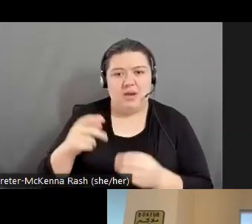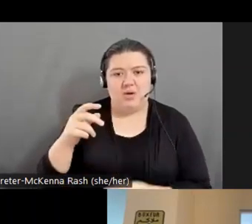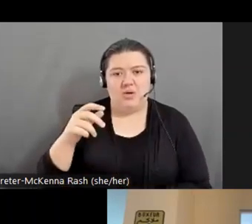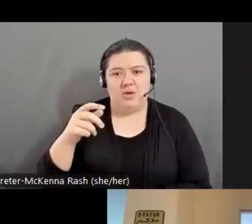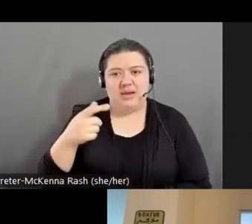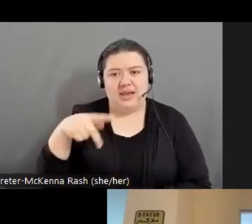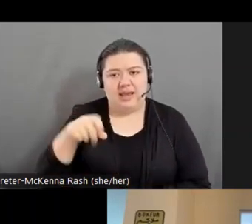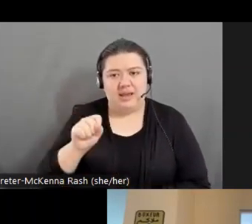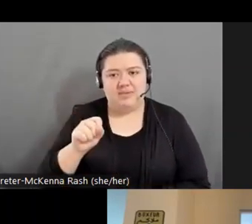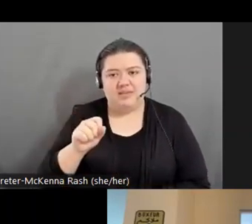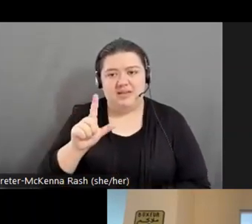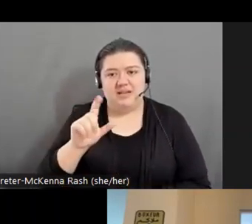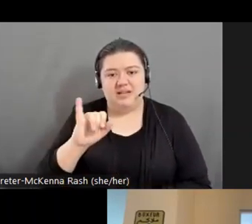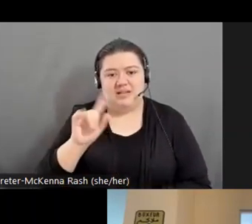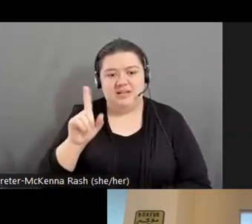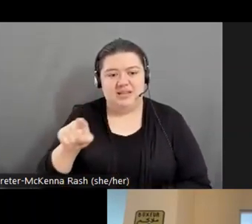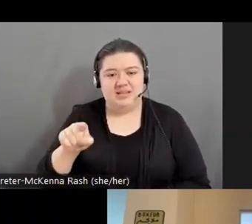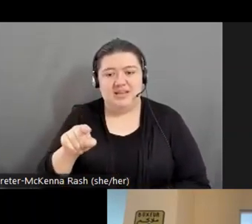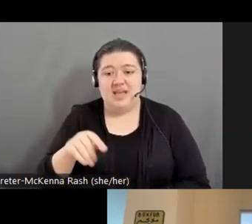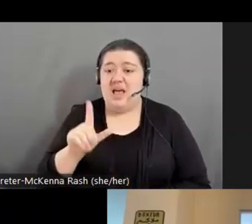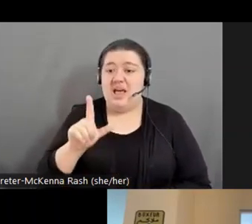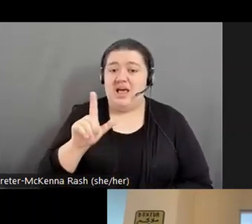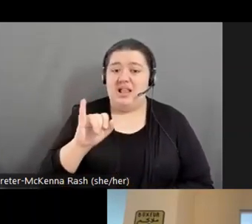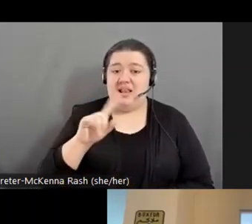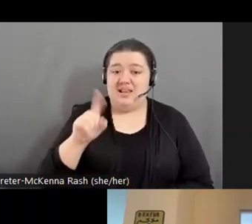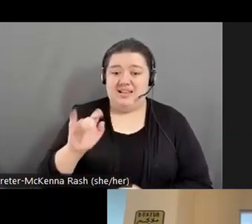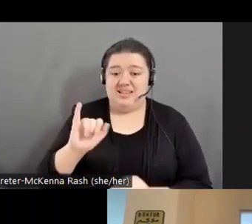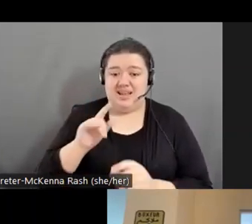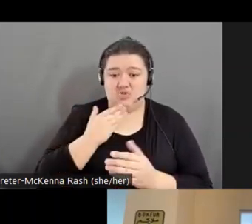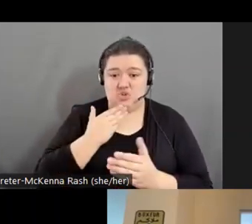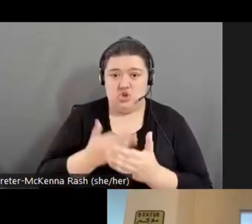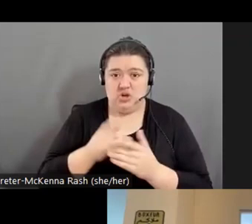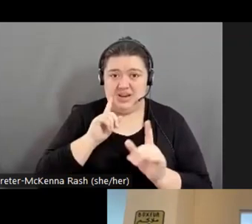Liz asked. Liz, was that a decent answer? Did that give you what you were looking for?